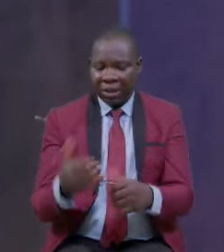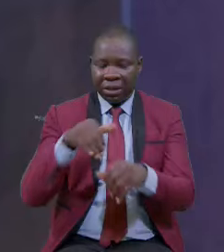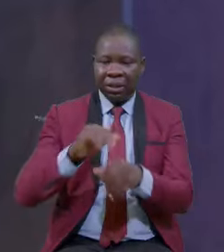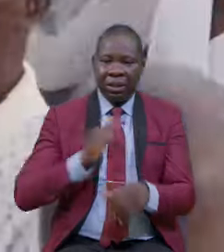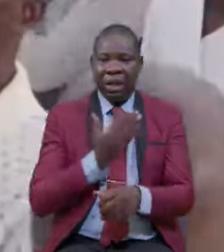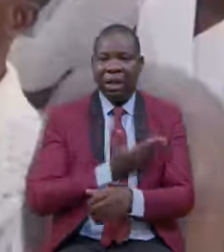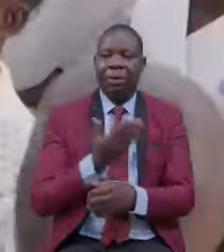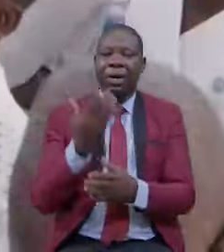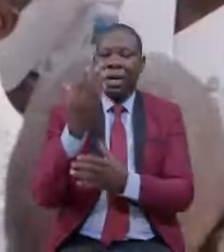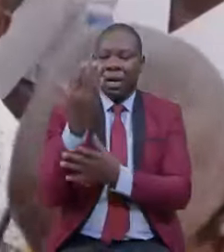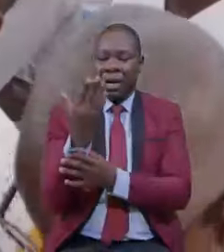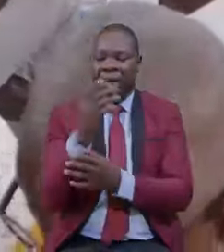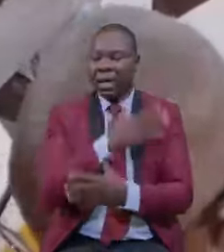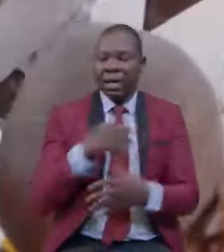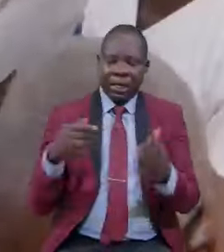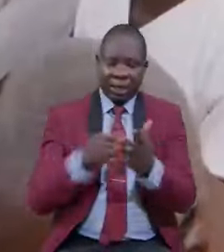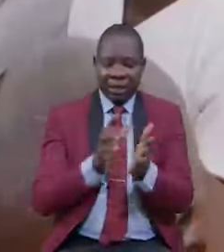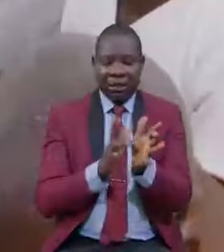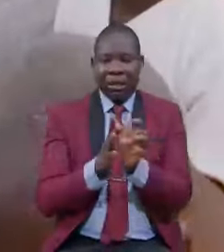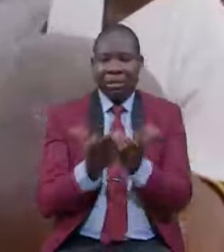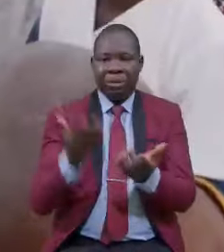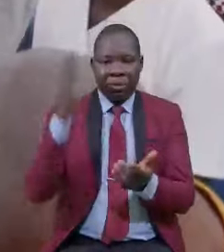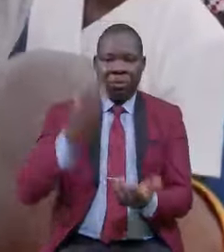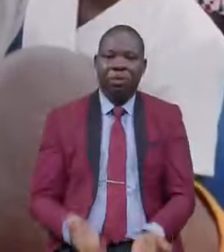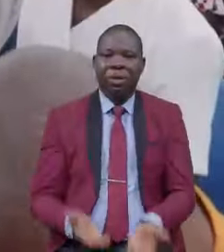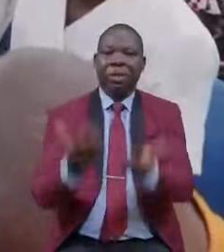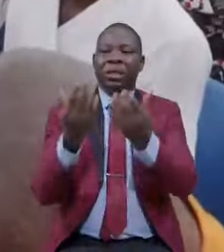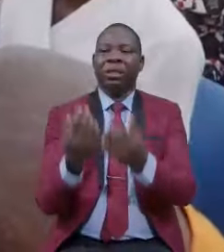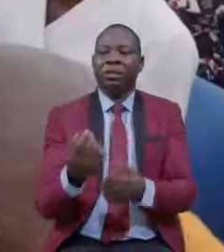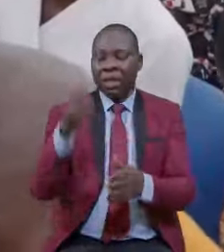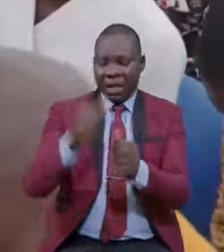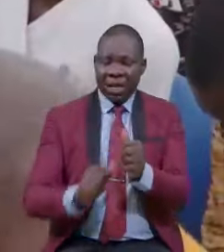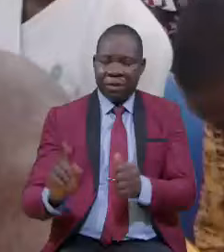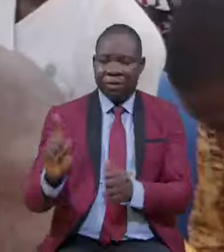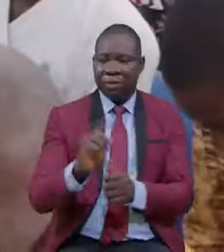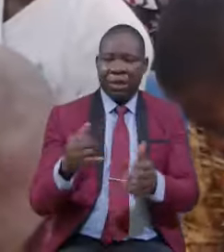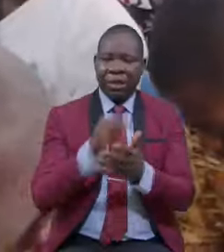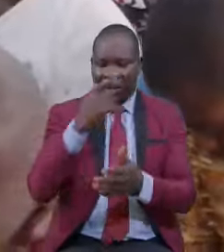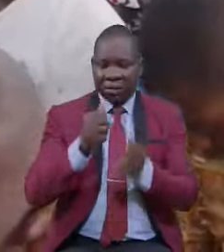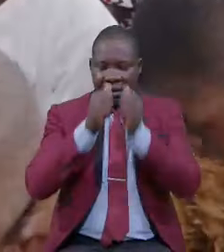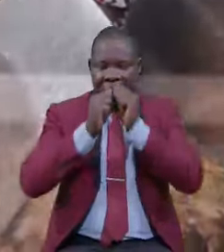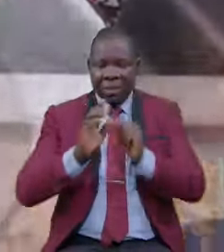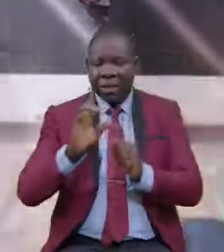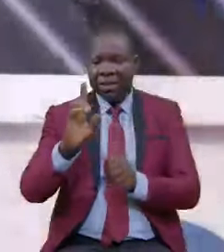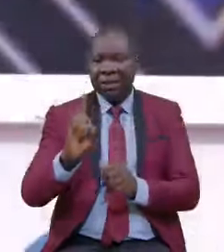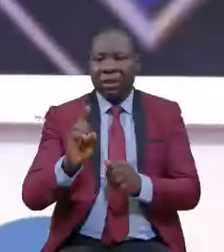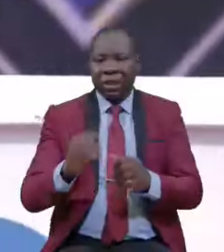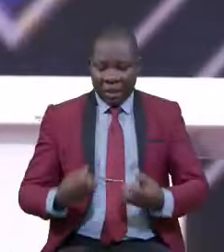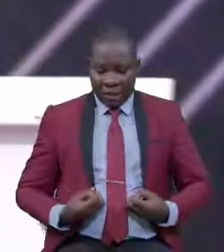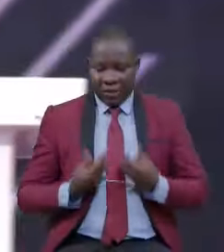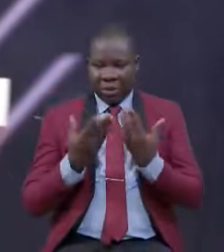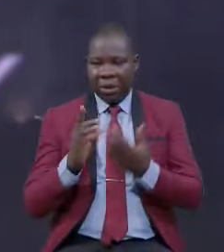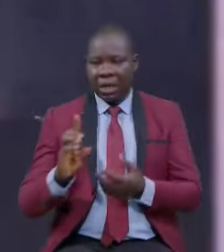up everyone. Yeah. It's the blessed, inspired book, lifting everyone. In